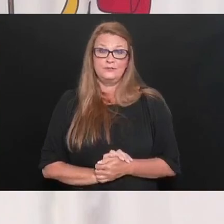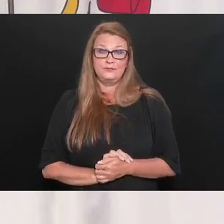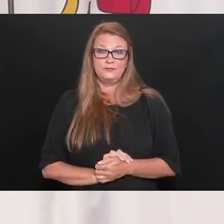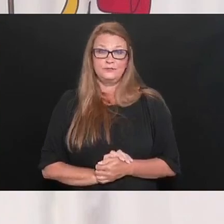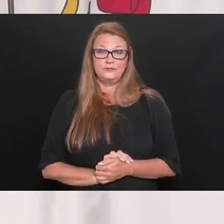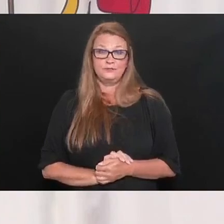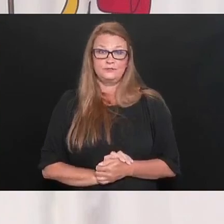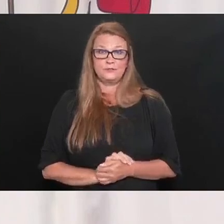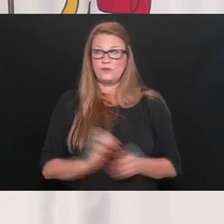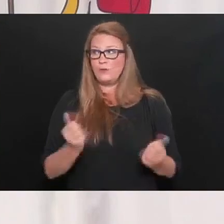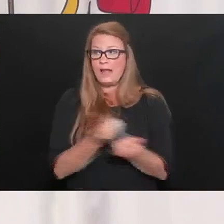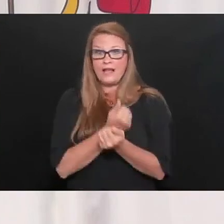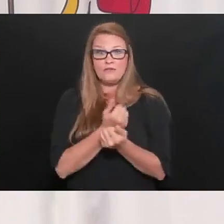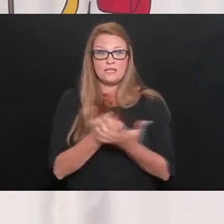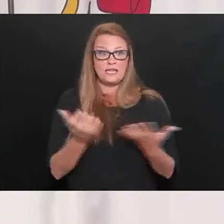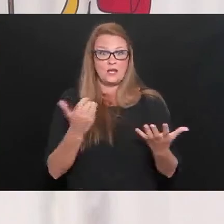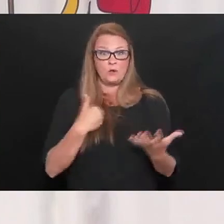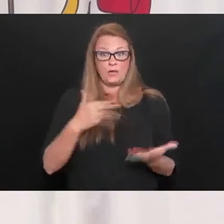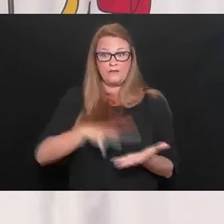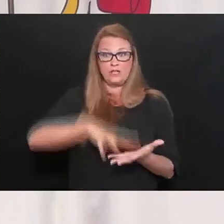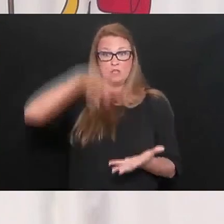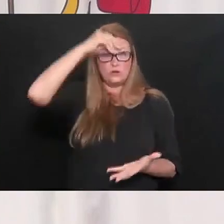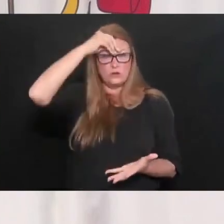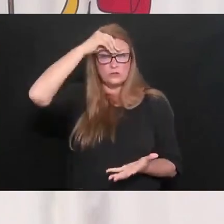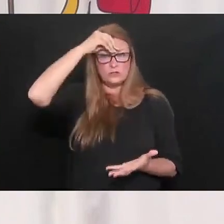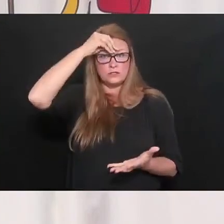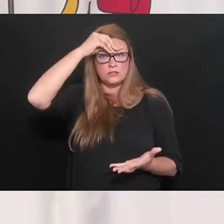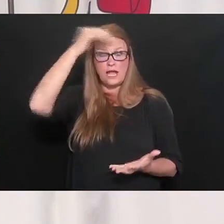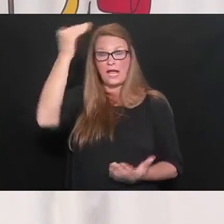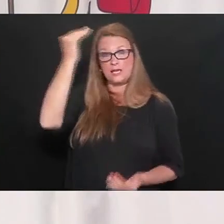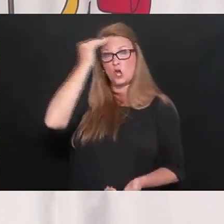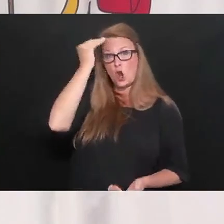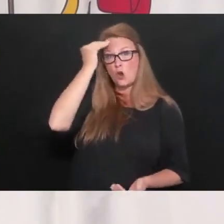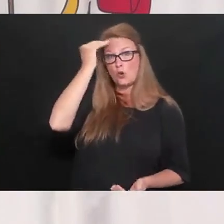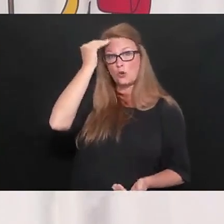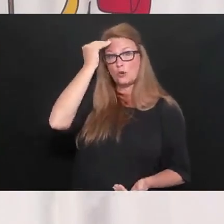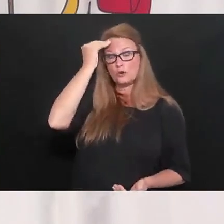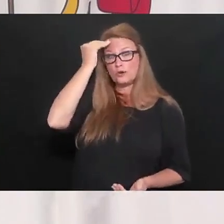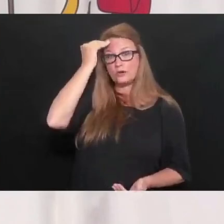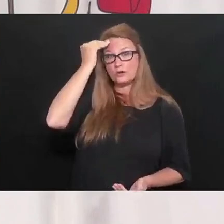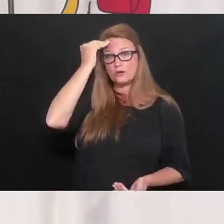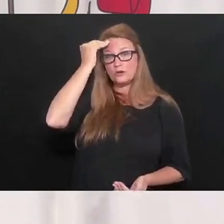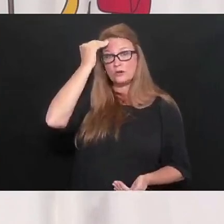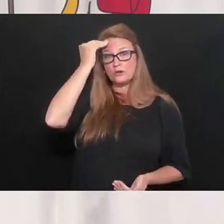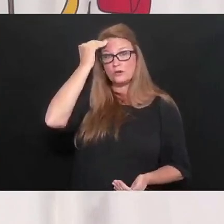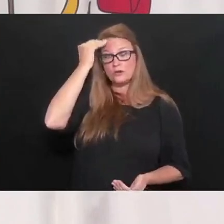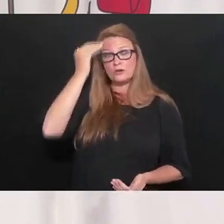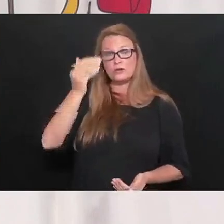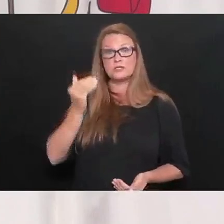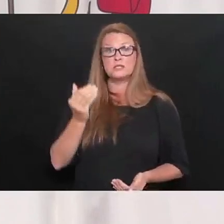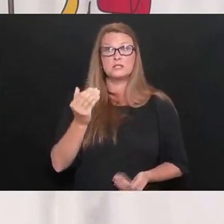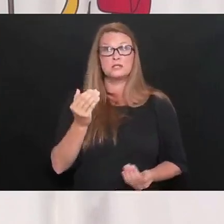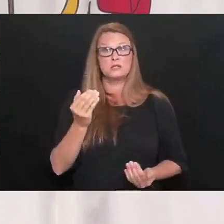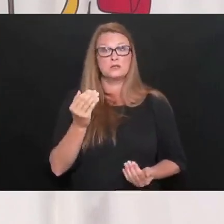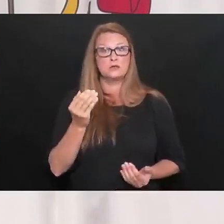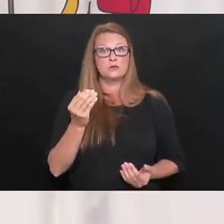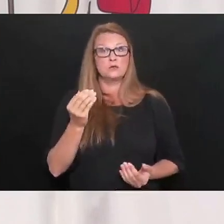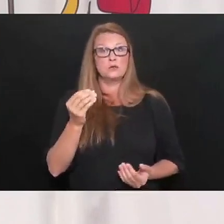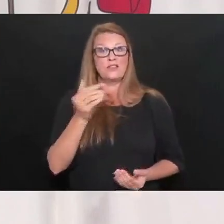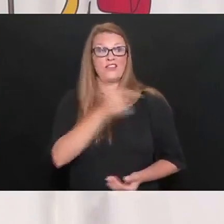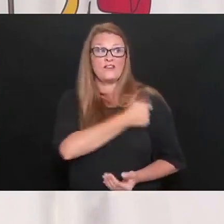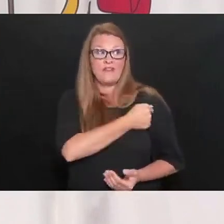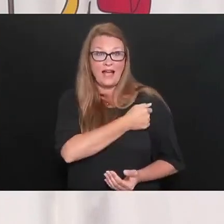can deal with is what we know. But on everything we know, it says these vaccines